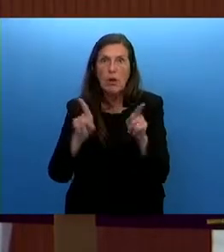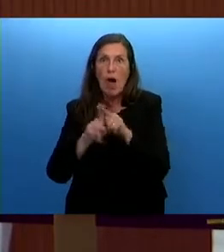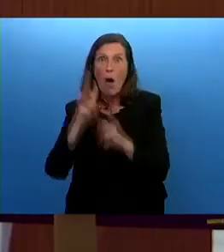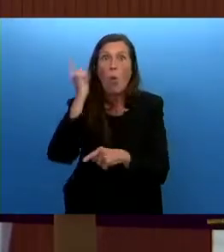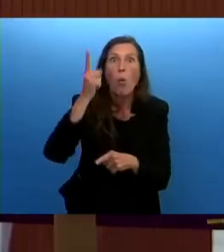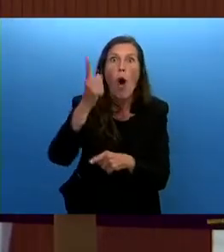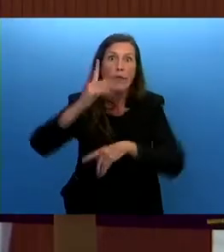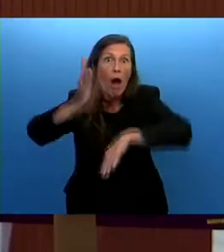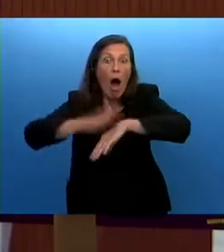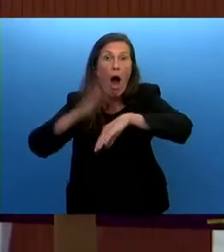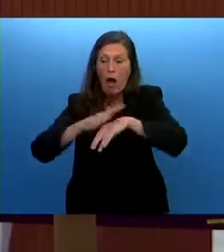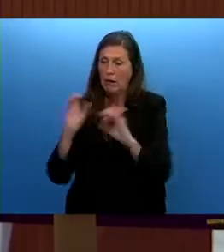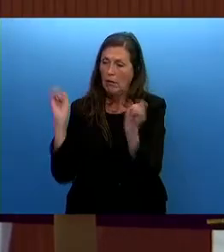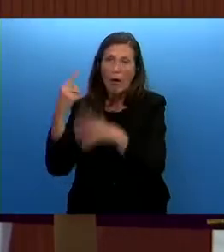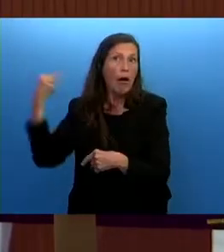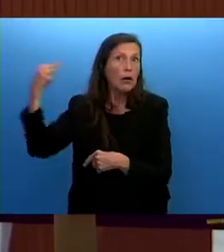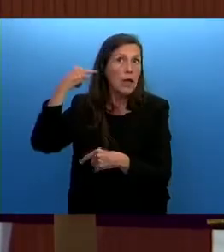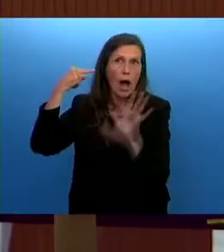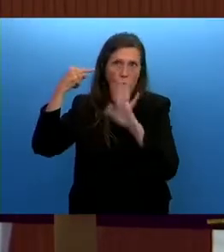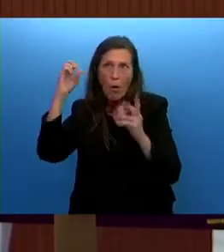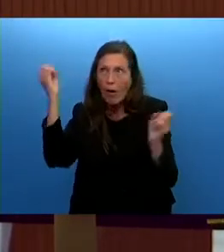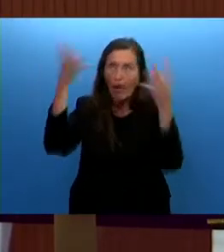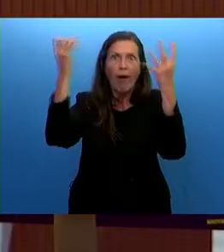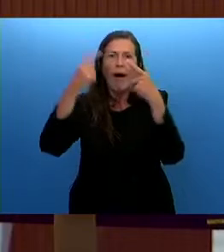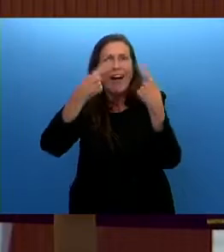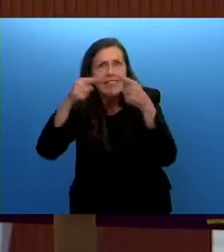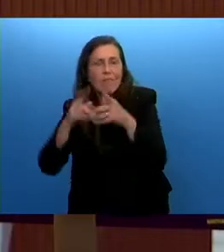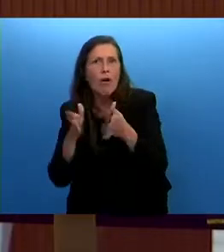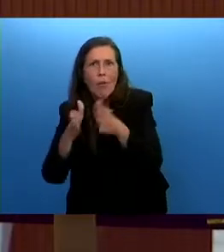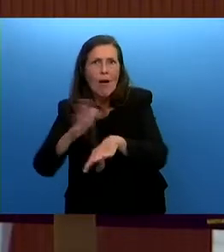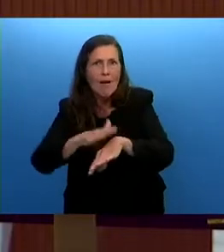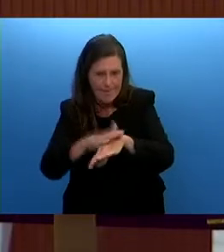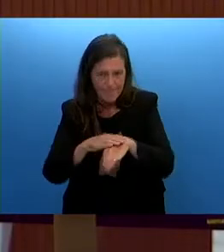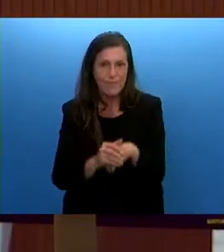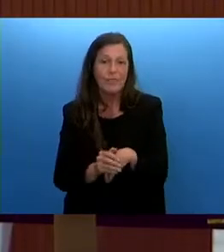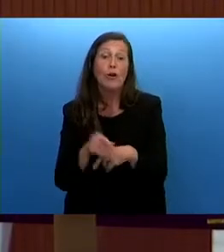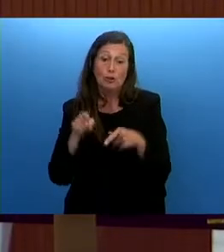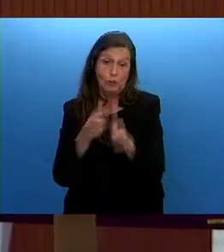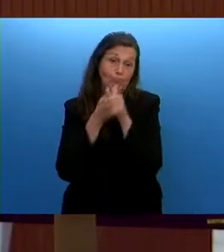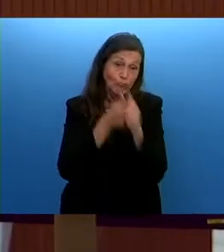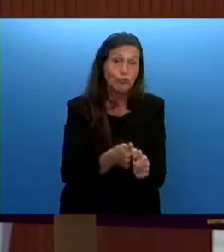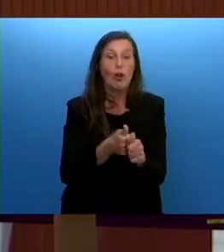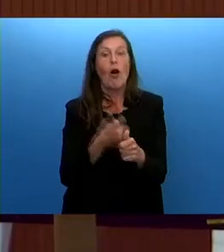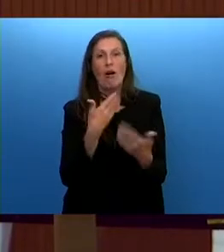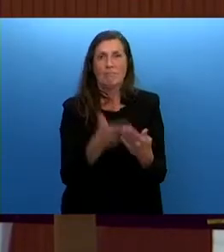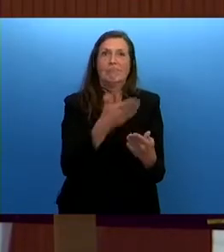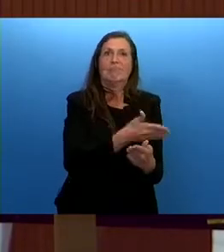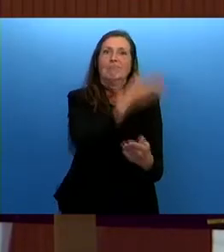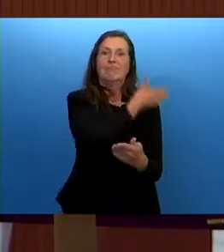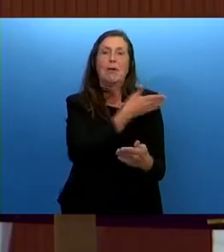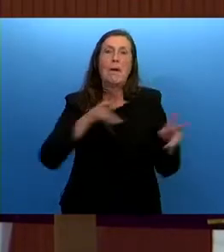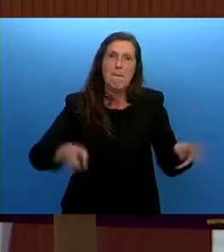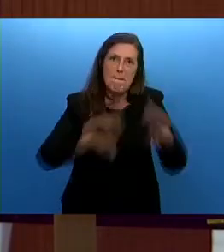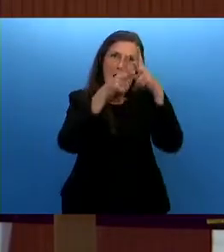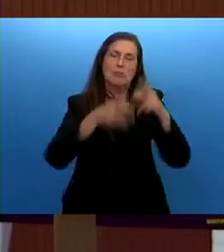in the Sustainable Development Goals, the Paris Agreement, and the Sendai Framework. We need to move